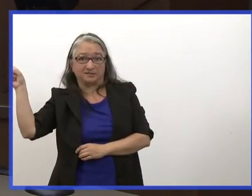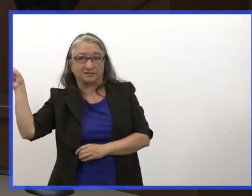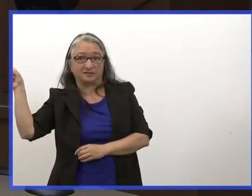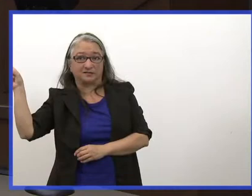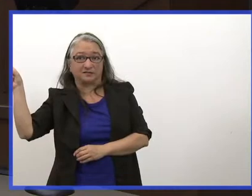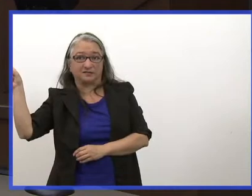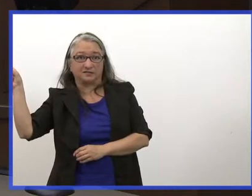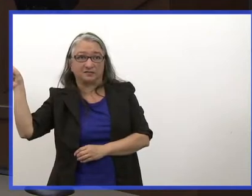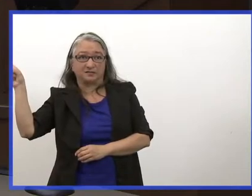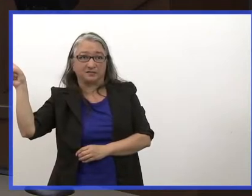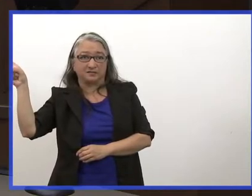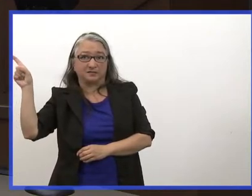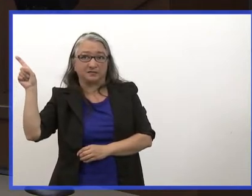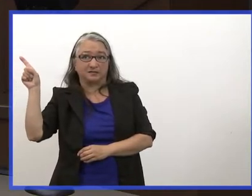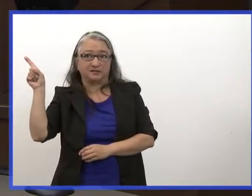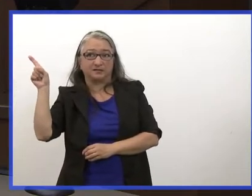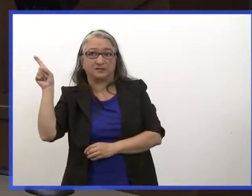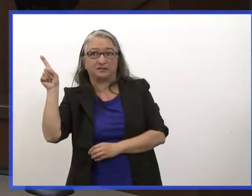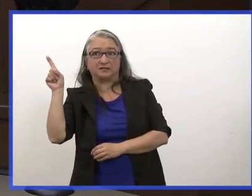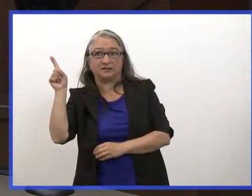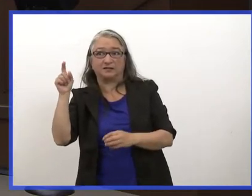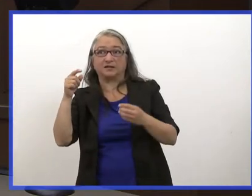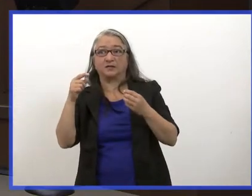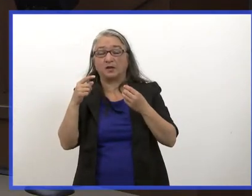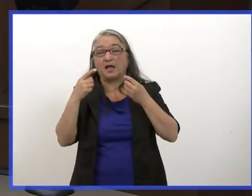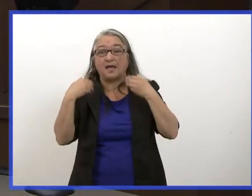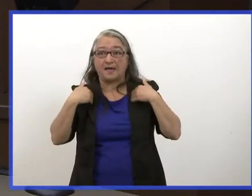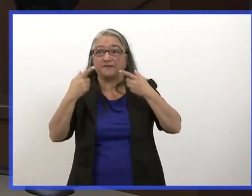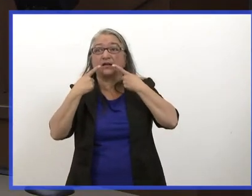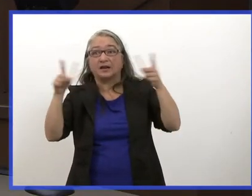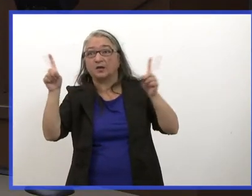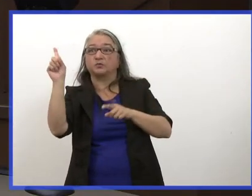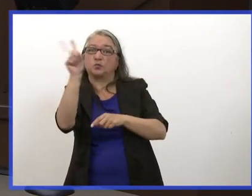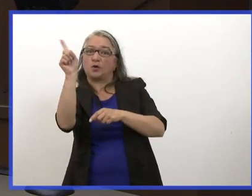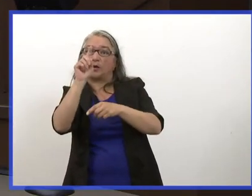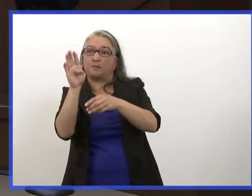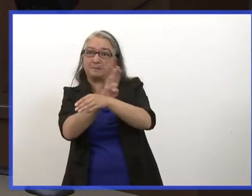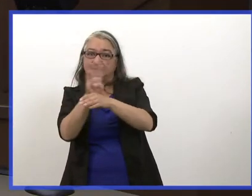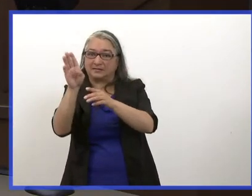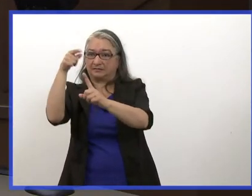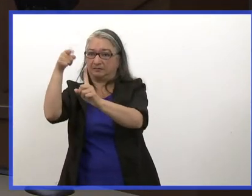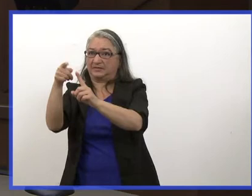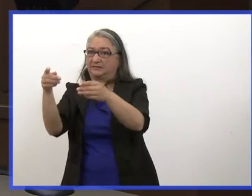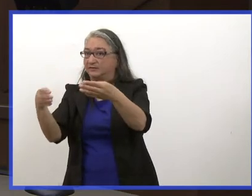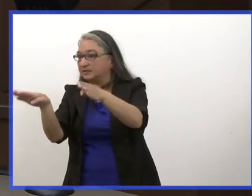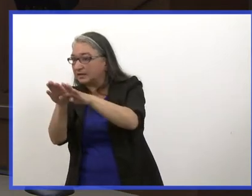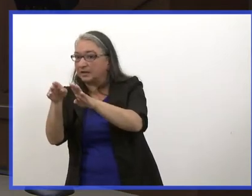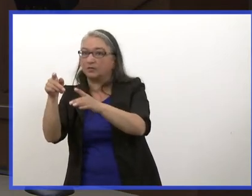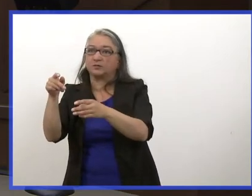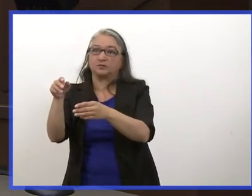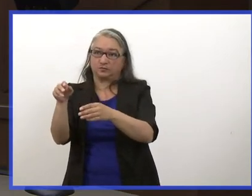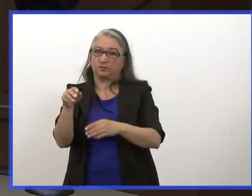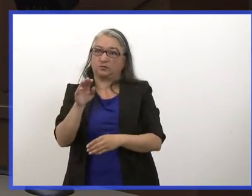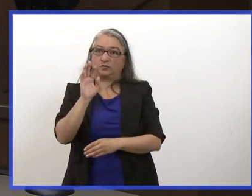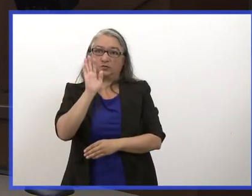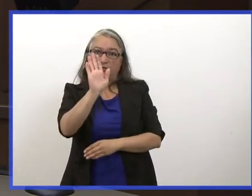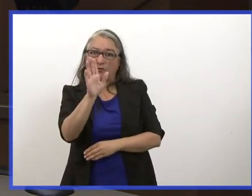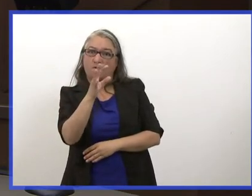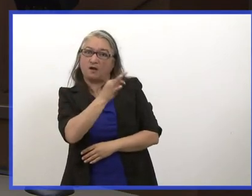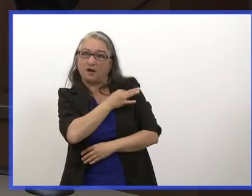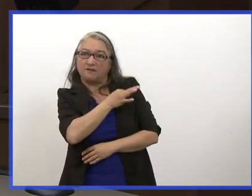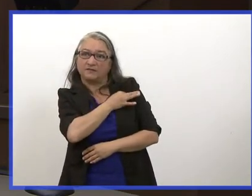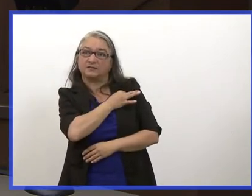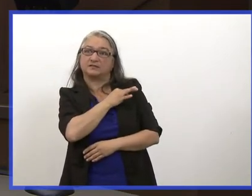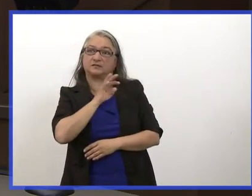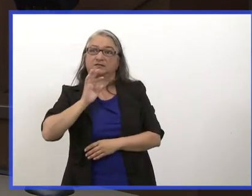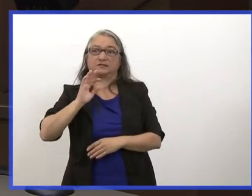had specific workplaces, specific businesses that have required to close. You or your office in the past has refused to identify them, that there is no,